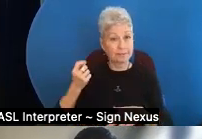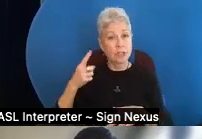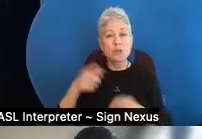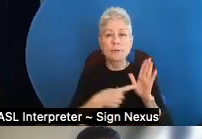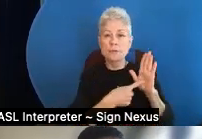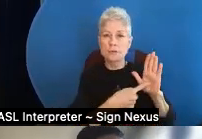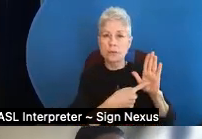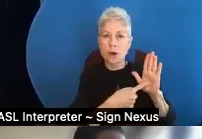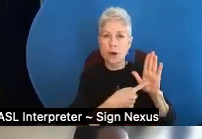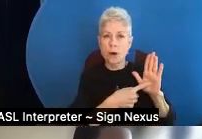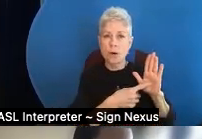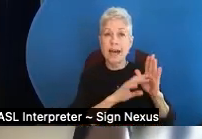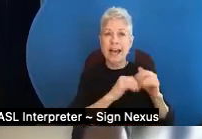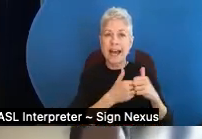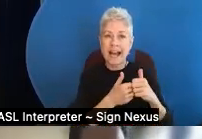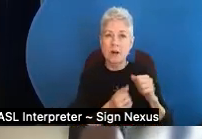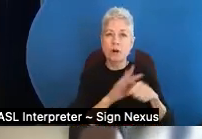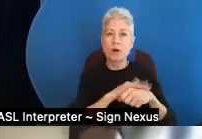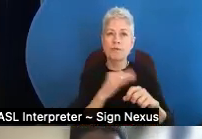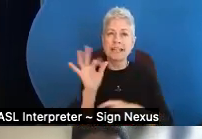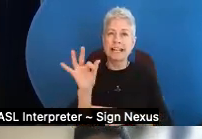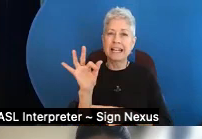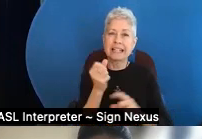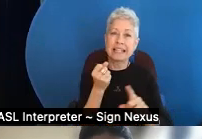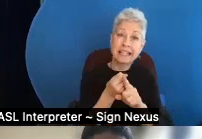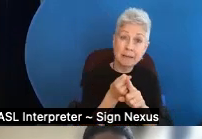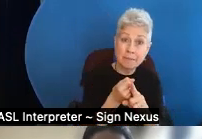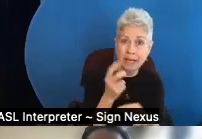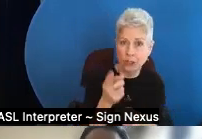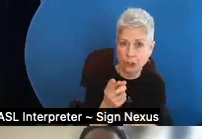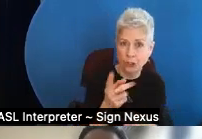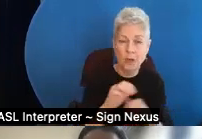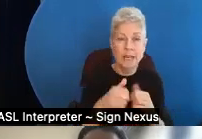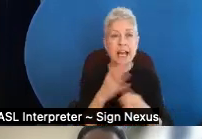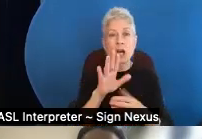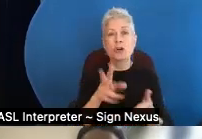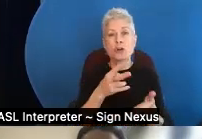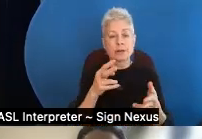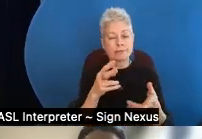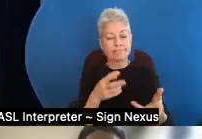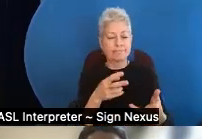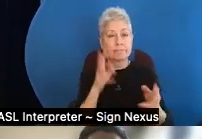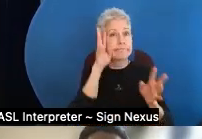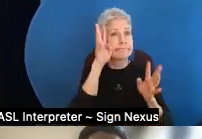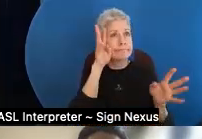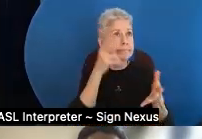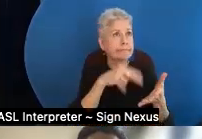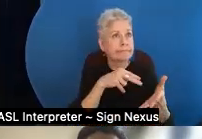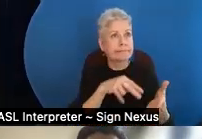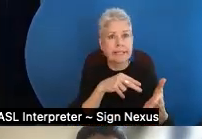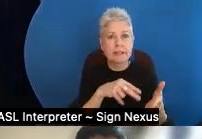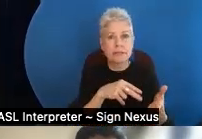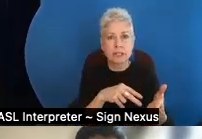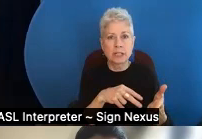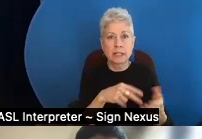demonstrate in the impact of COVID-19 how your dance making activities have been